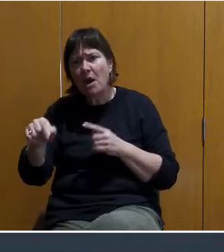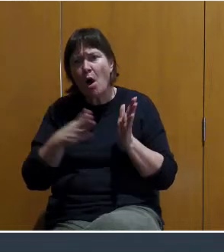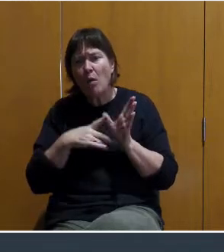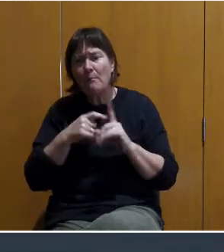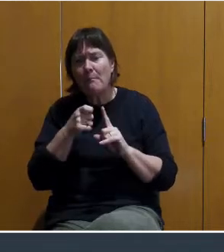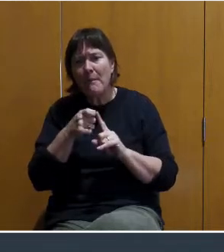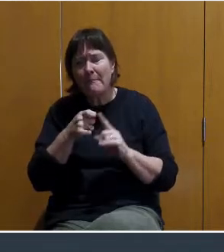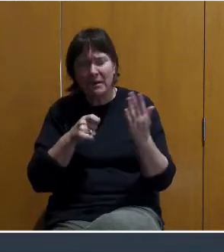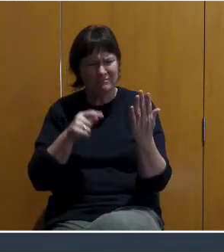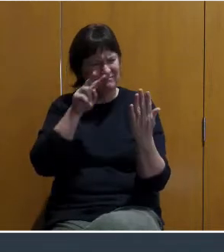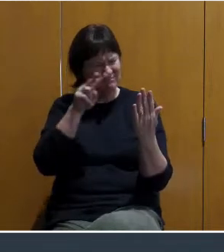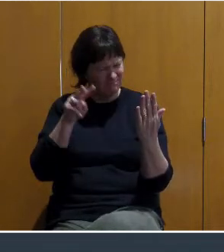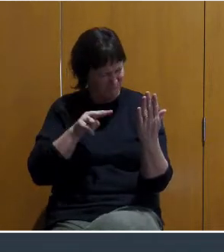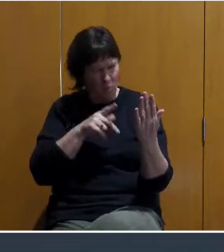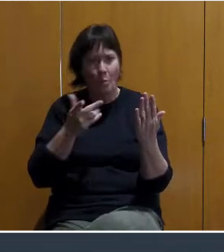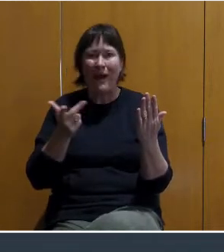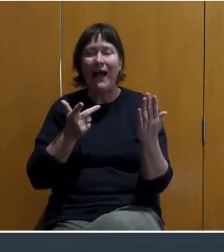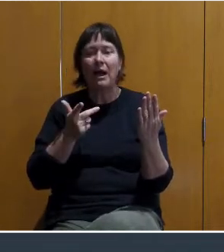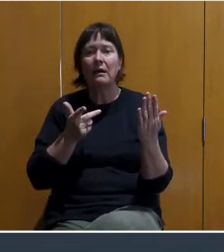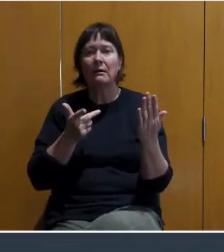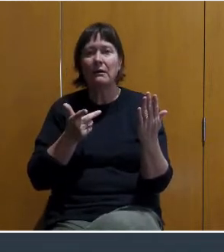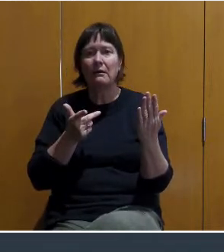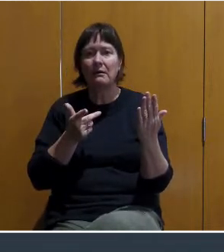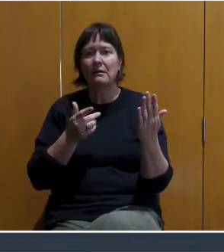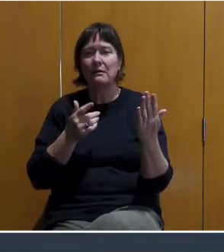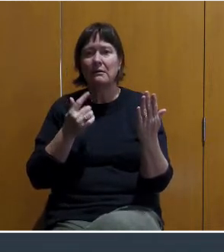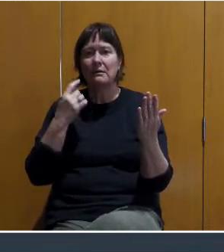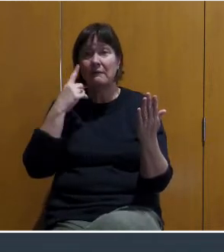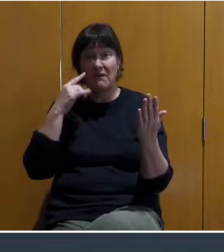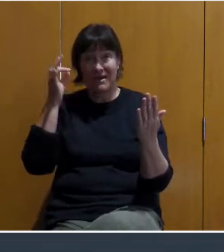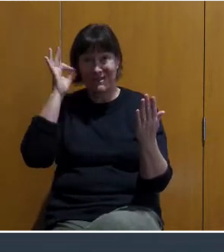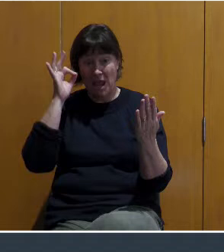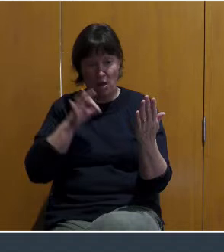map. And I